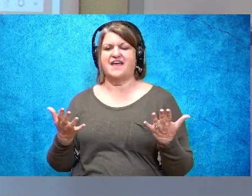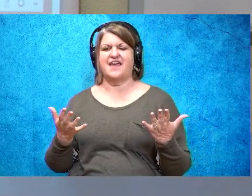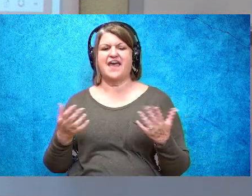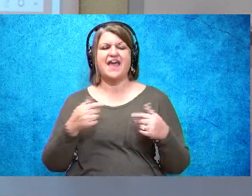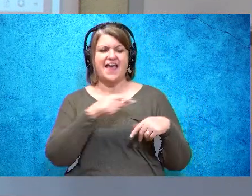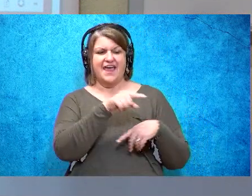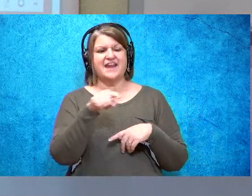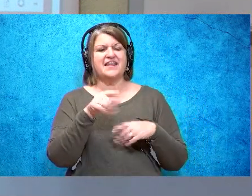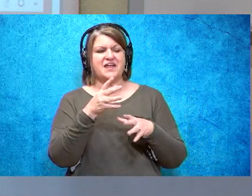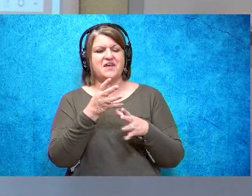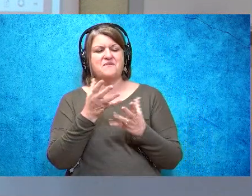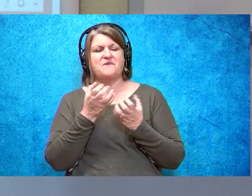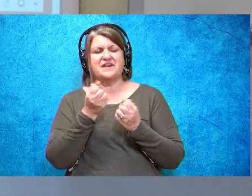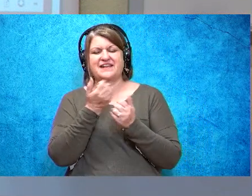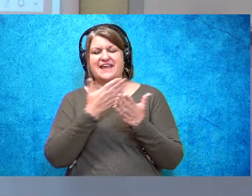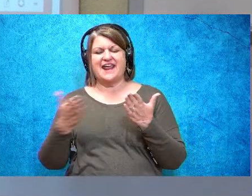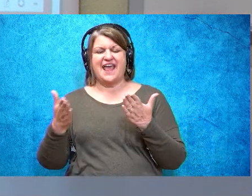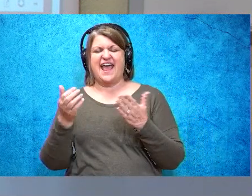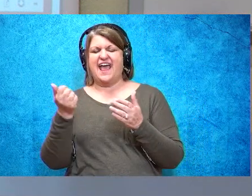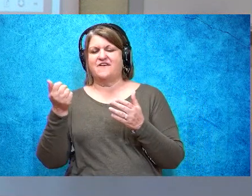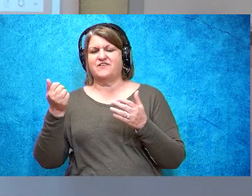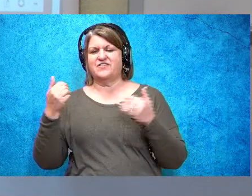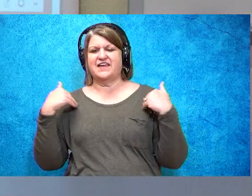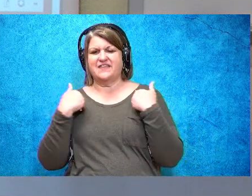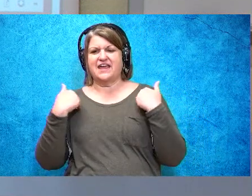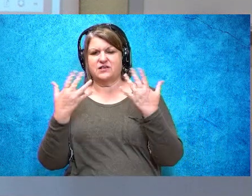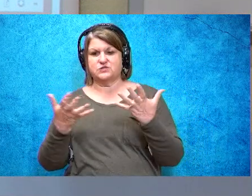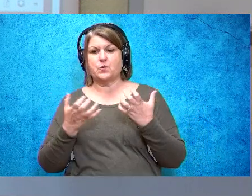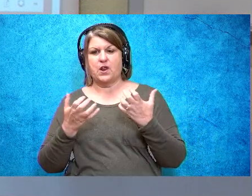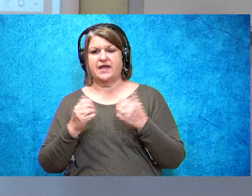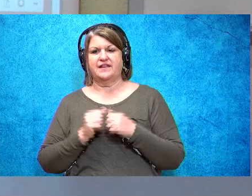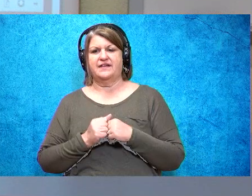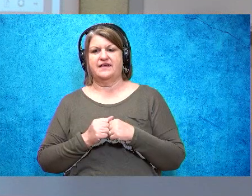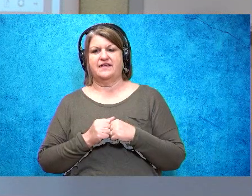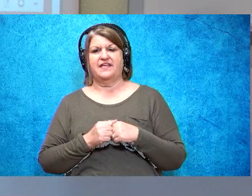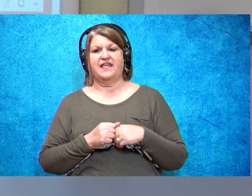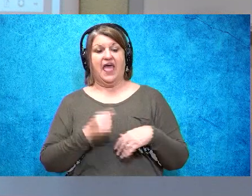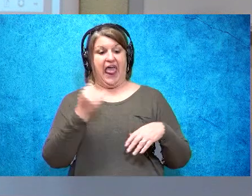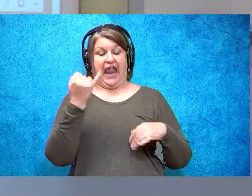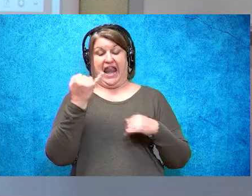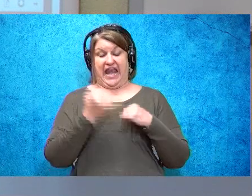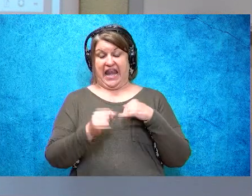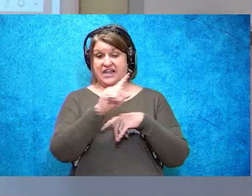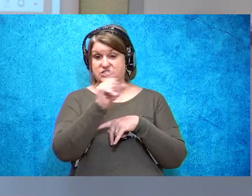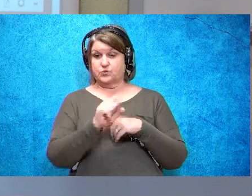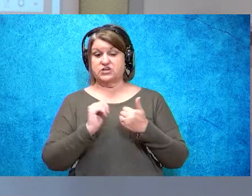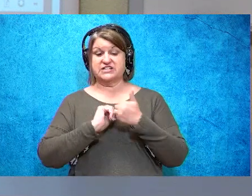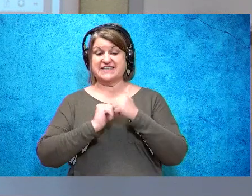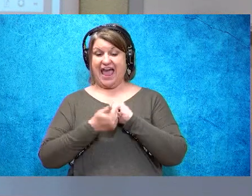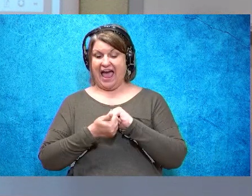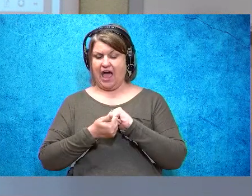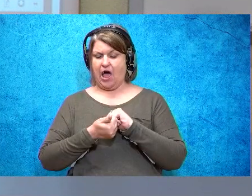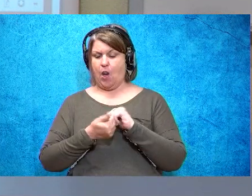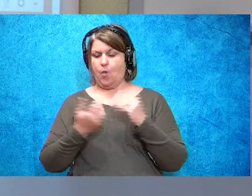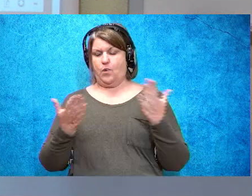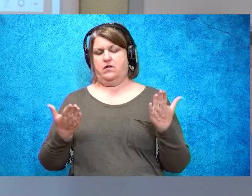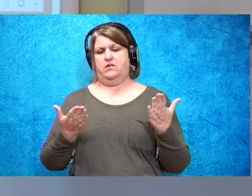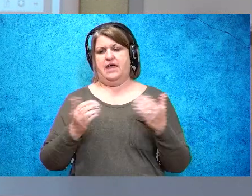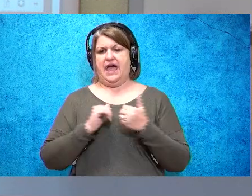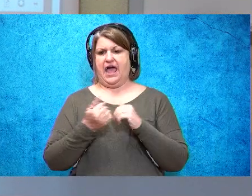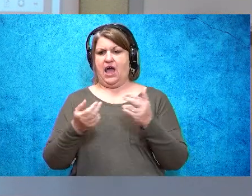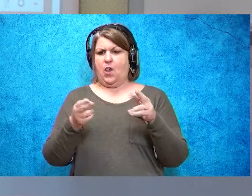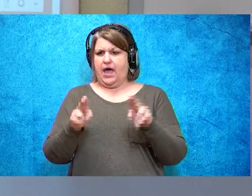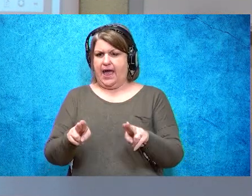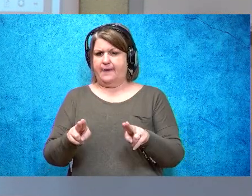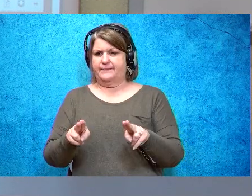wanted. And our last question word is how. How means by what means did something happen? So in our